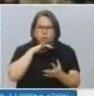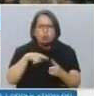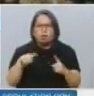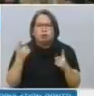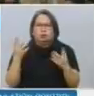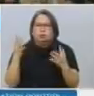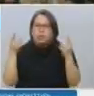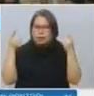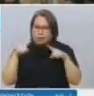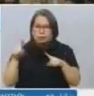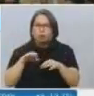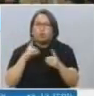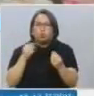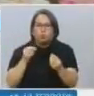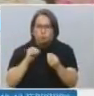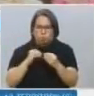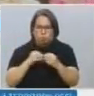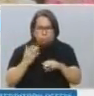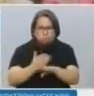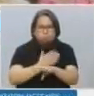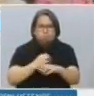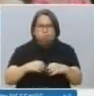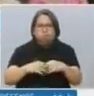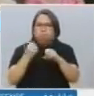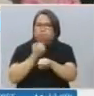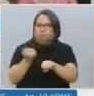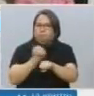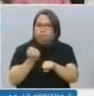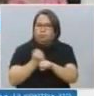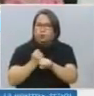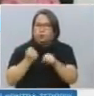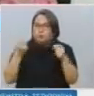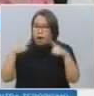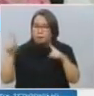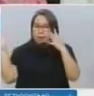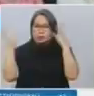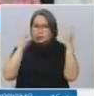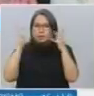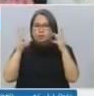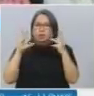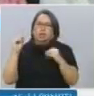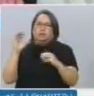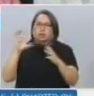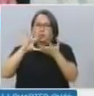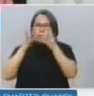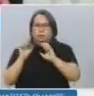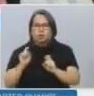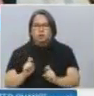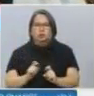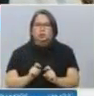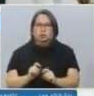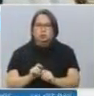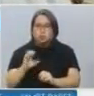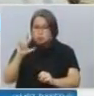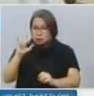bolster our resilience to the impact of national disasters and climate change. As I have